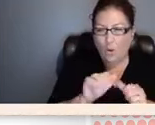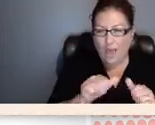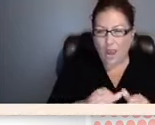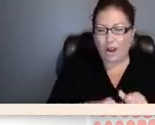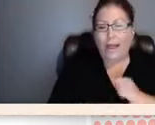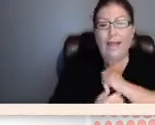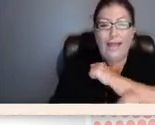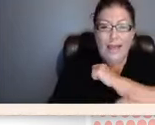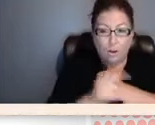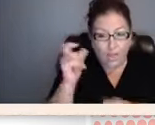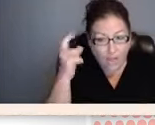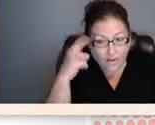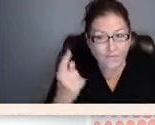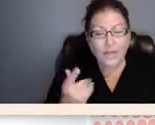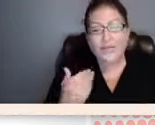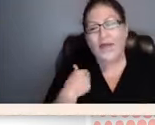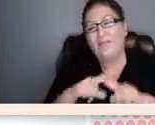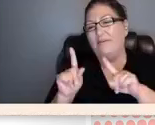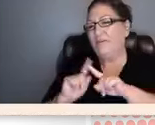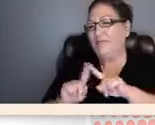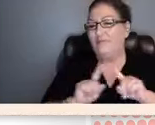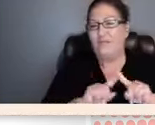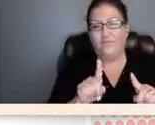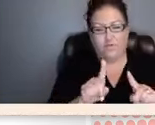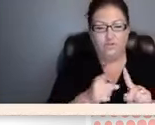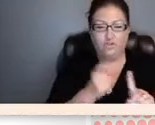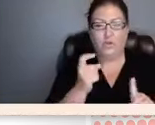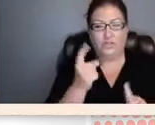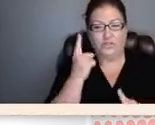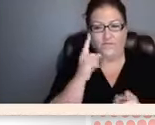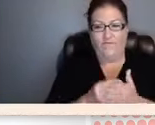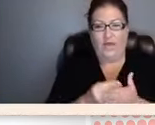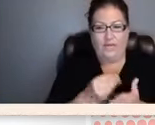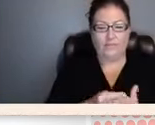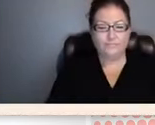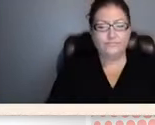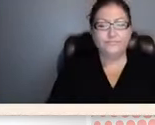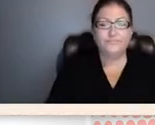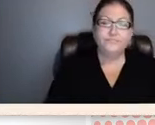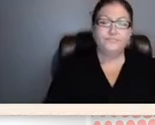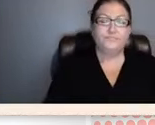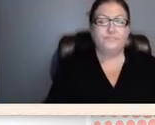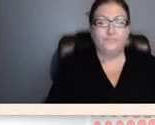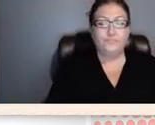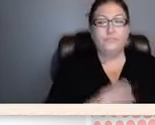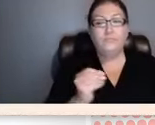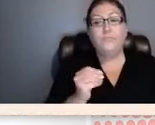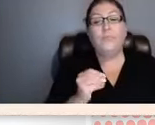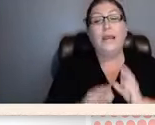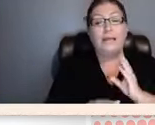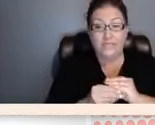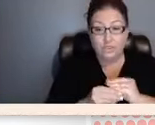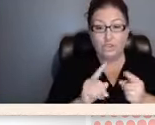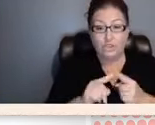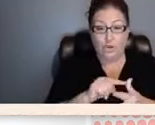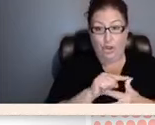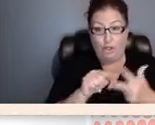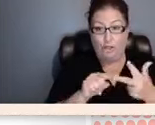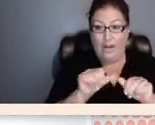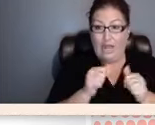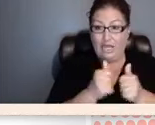there's a lot of different sources for funding. And in addition to the three agencies that are